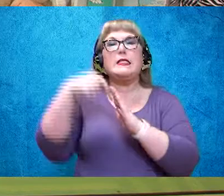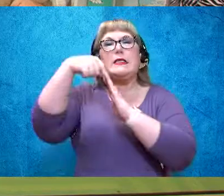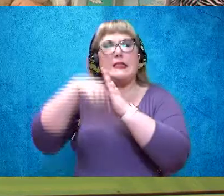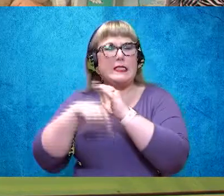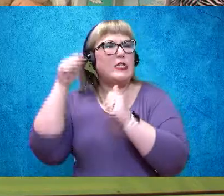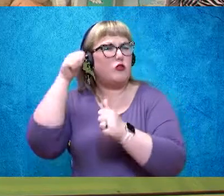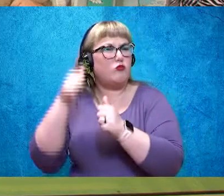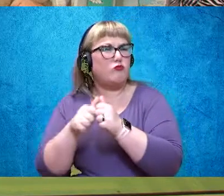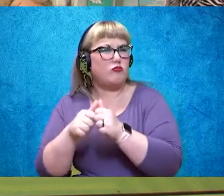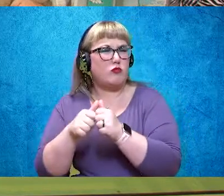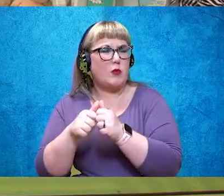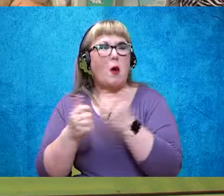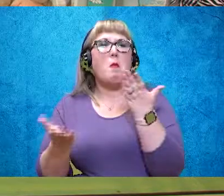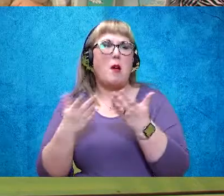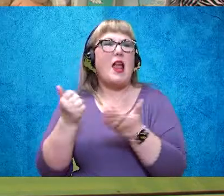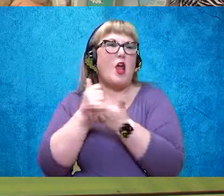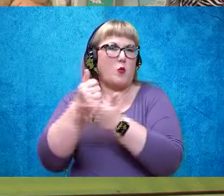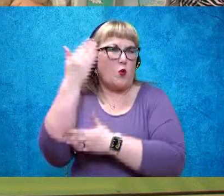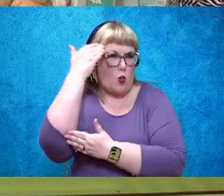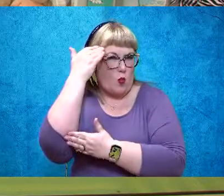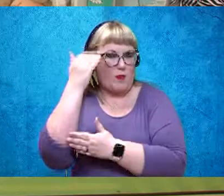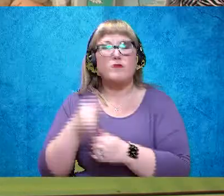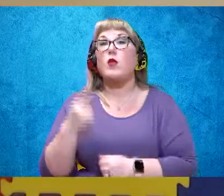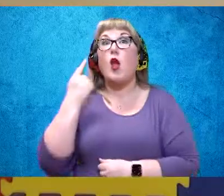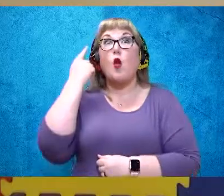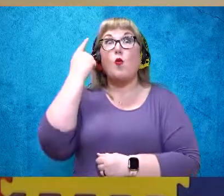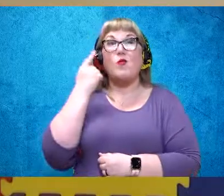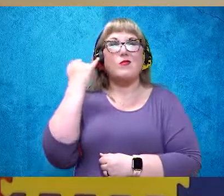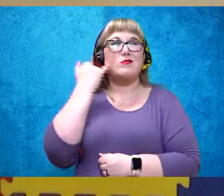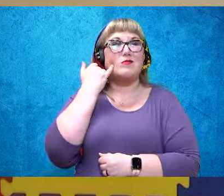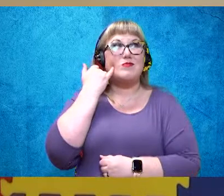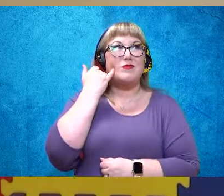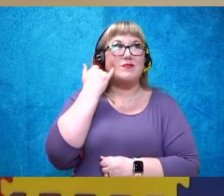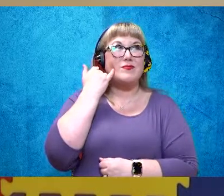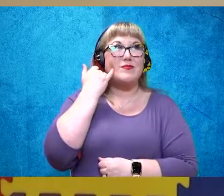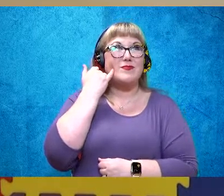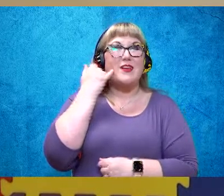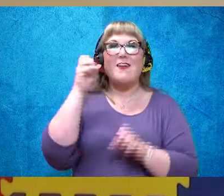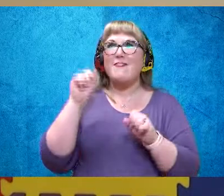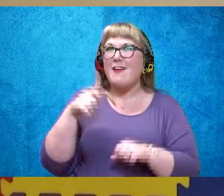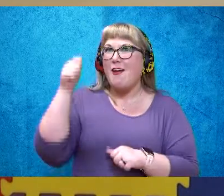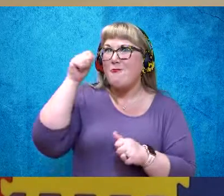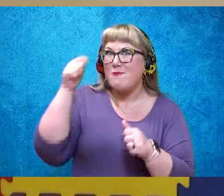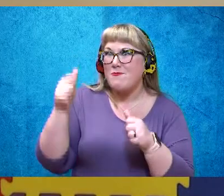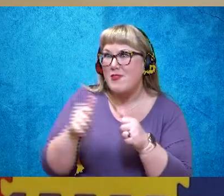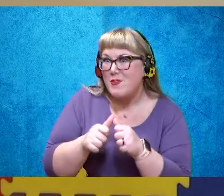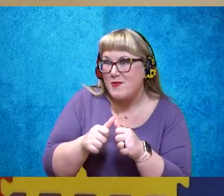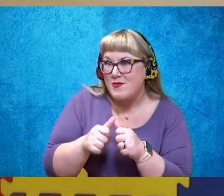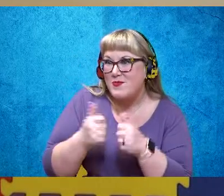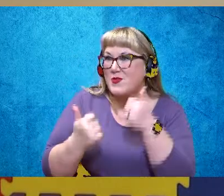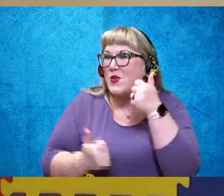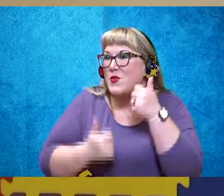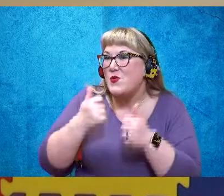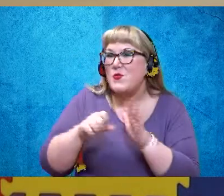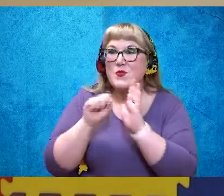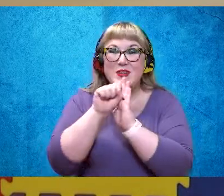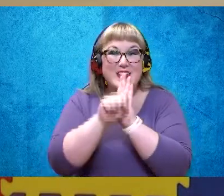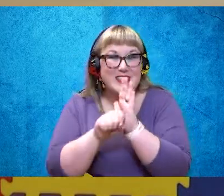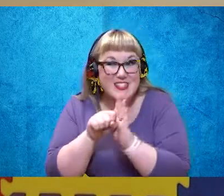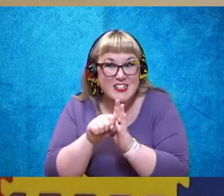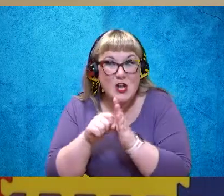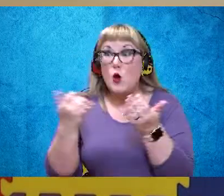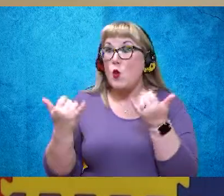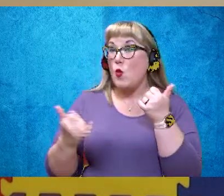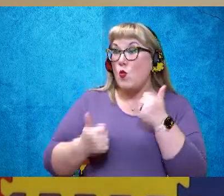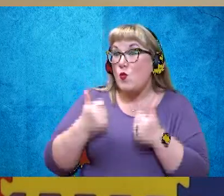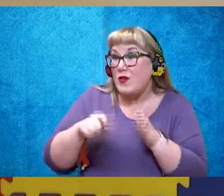might be helpful for you to know. I'm wondering if you can remember which season and which detail